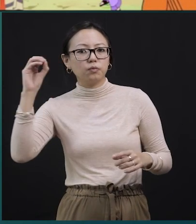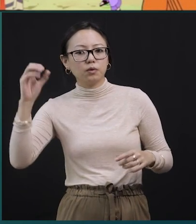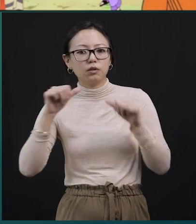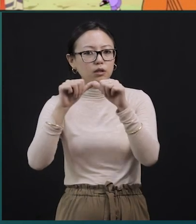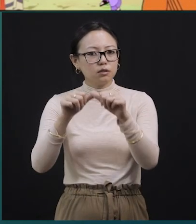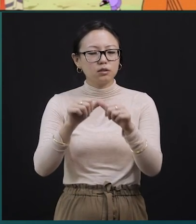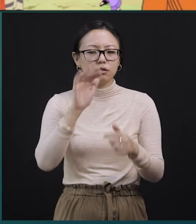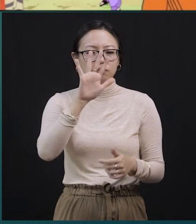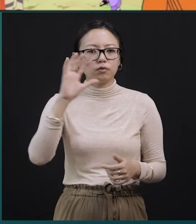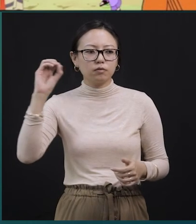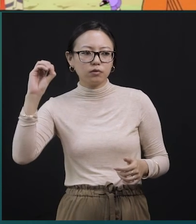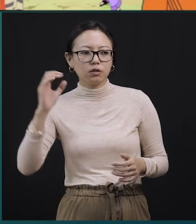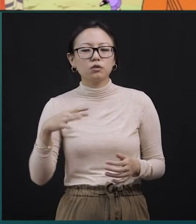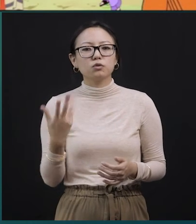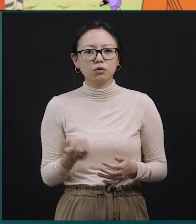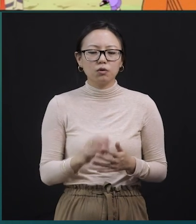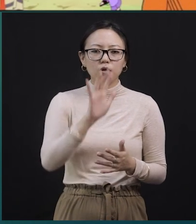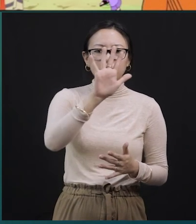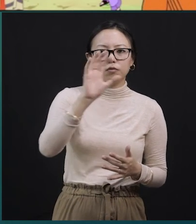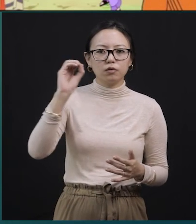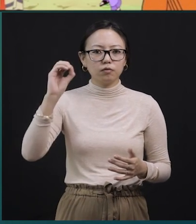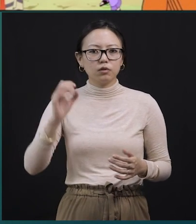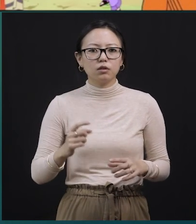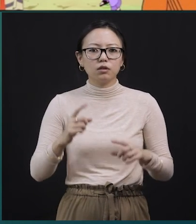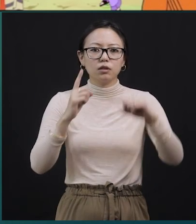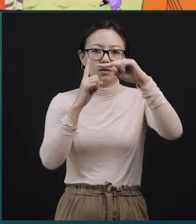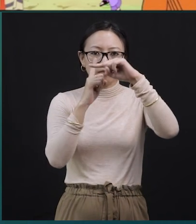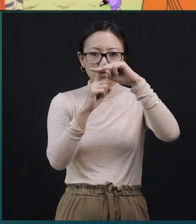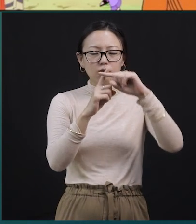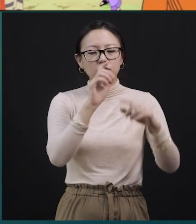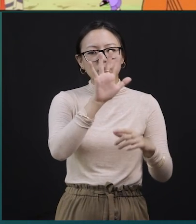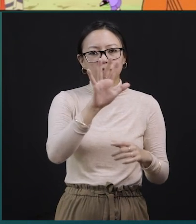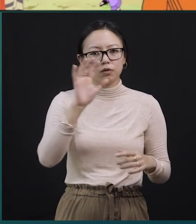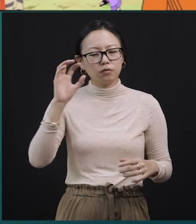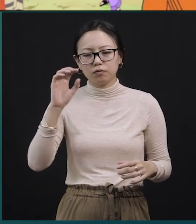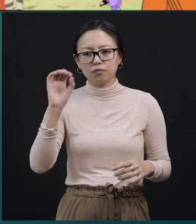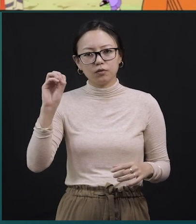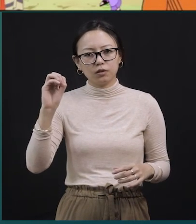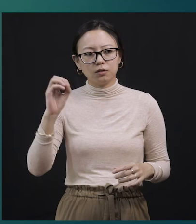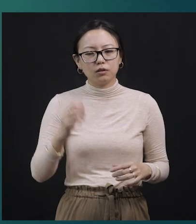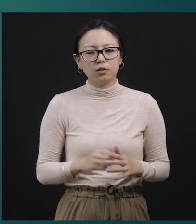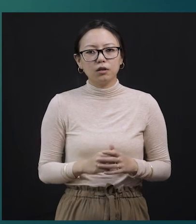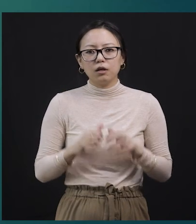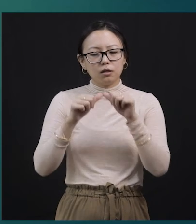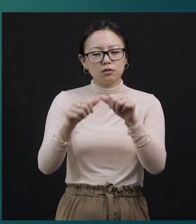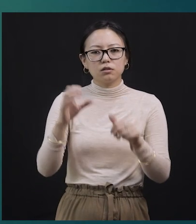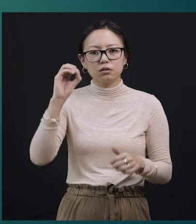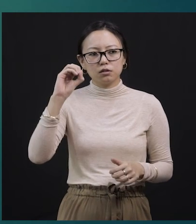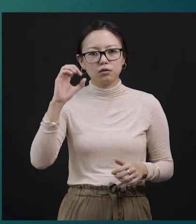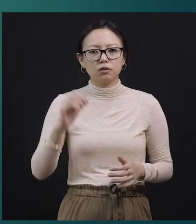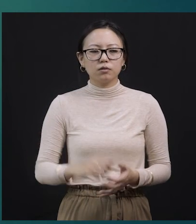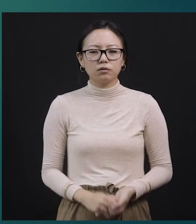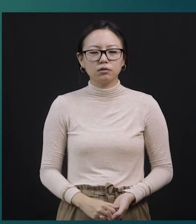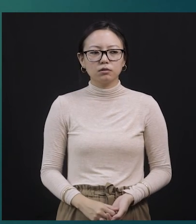I right? So when you do subtraction again, you will get answer as 0. Right. Okay, it